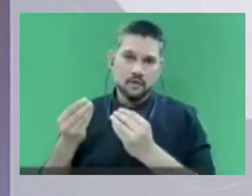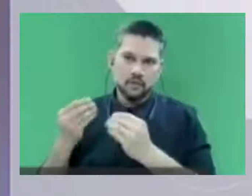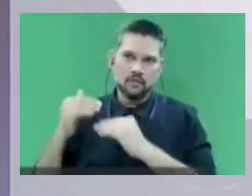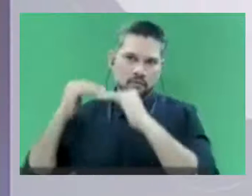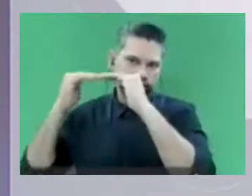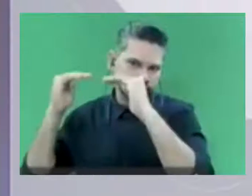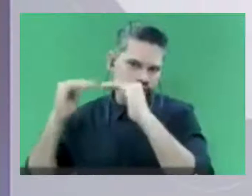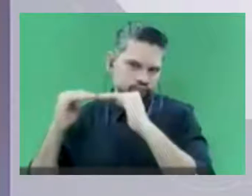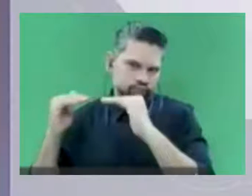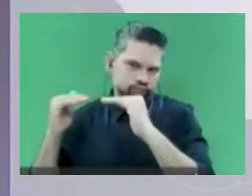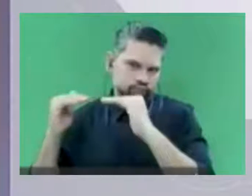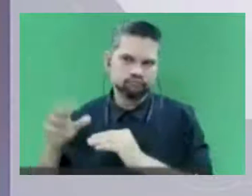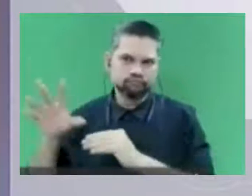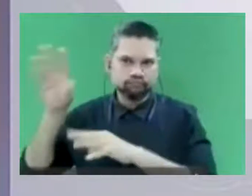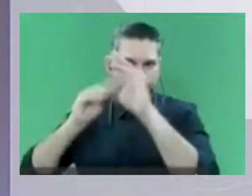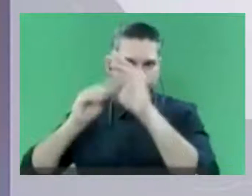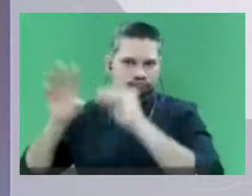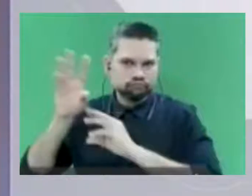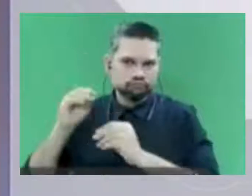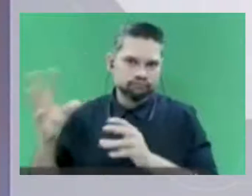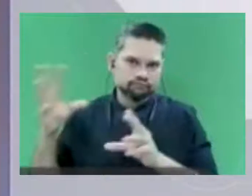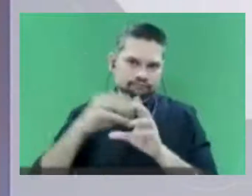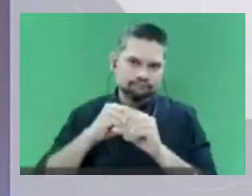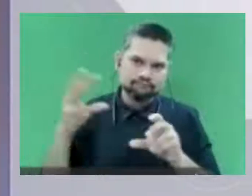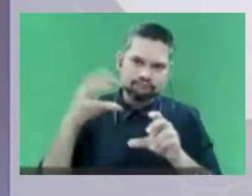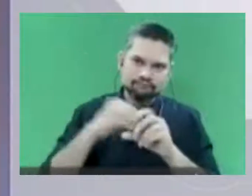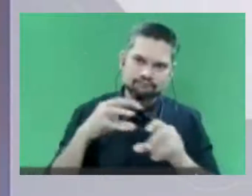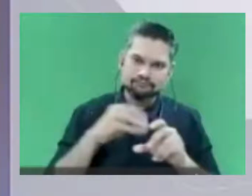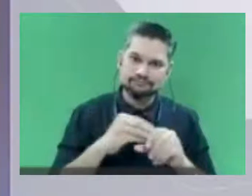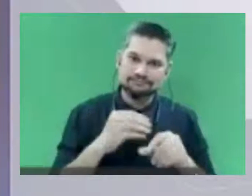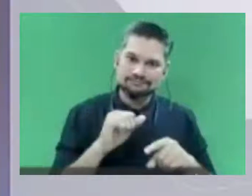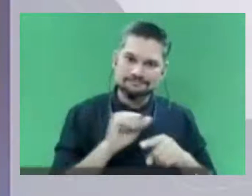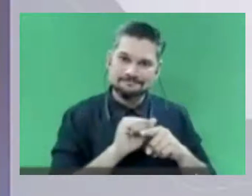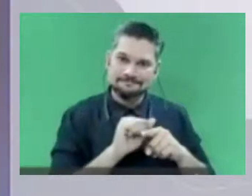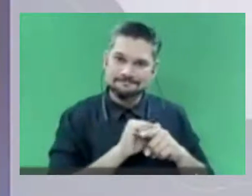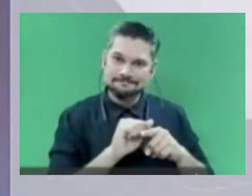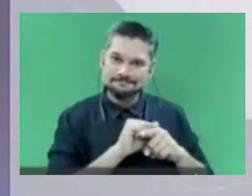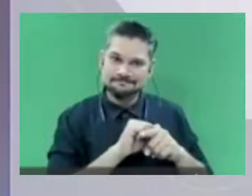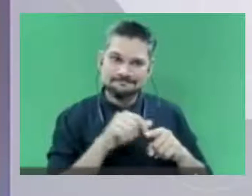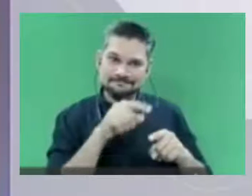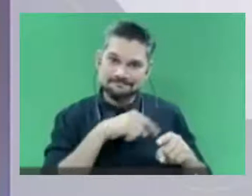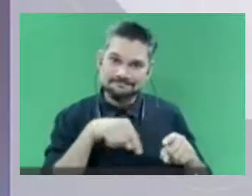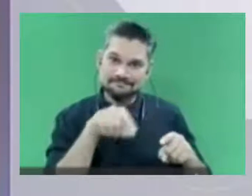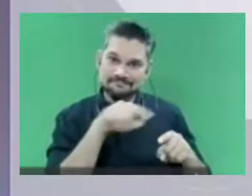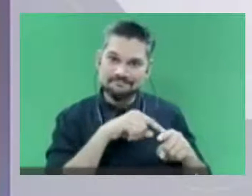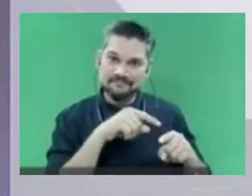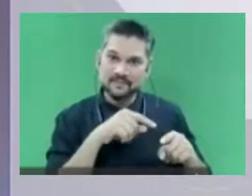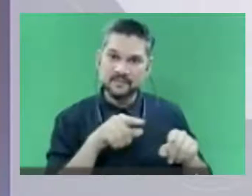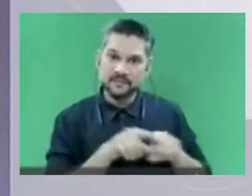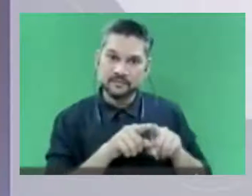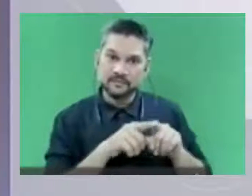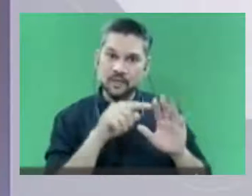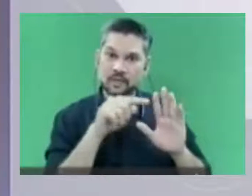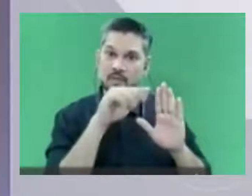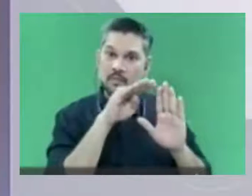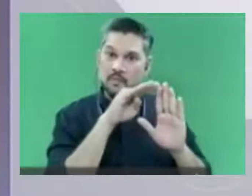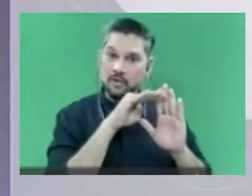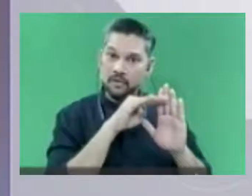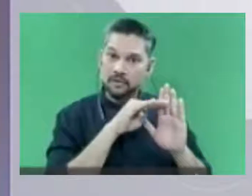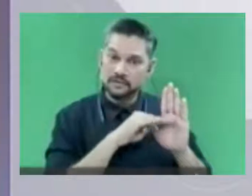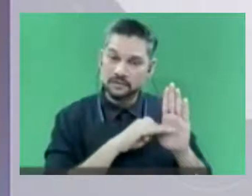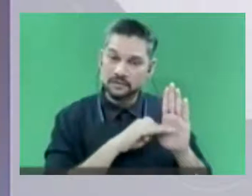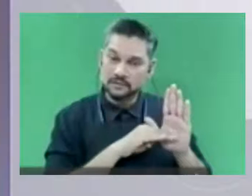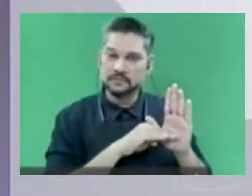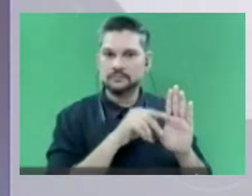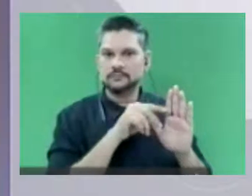discussions are done and also when these trainings are done, what are the main policy levels, especially the United